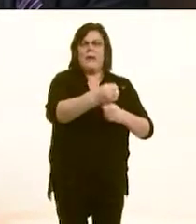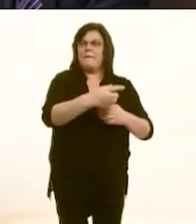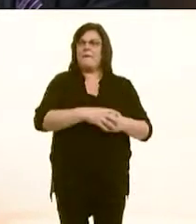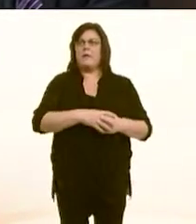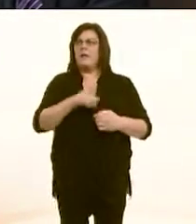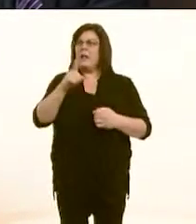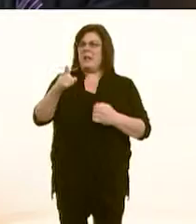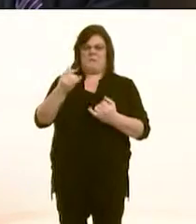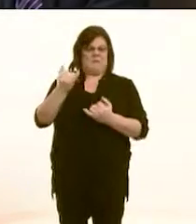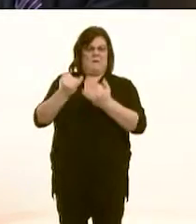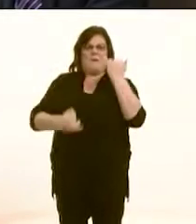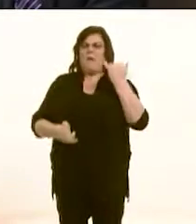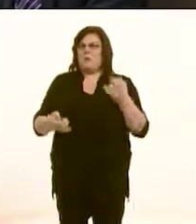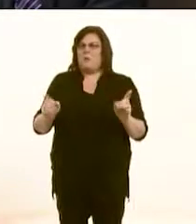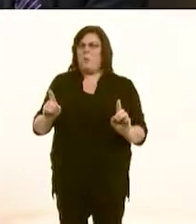fails to